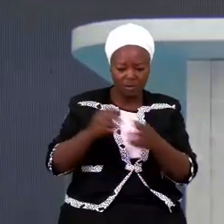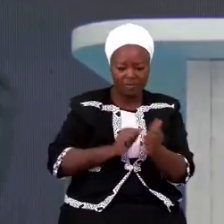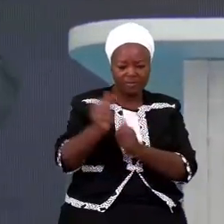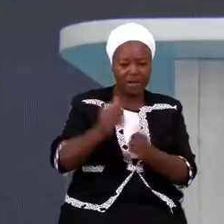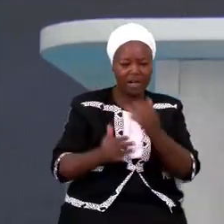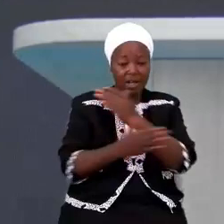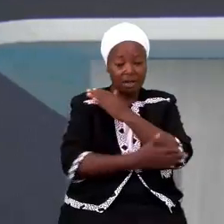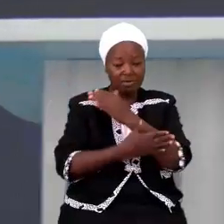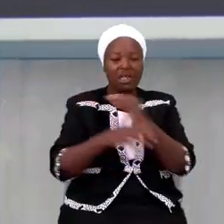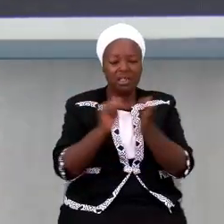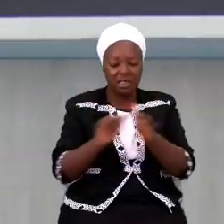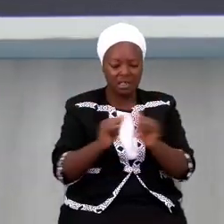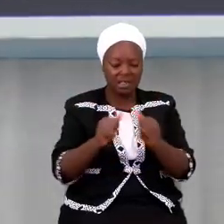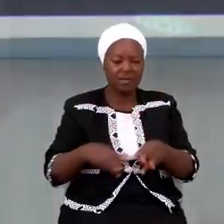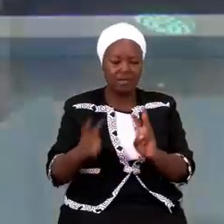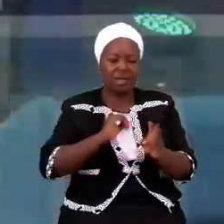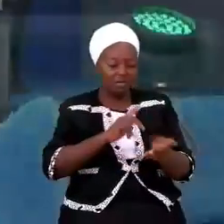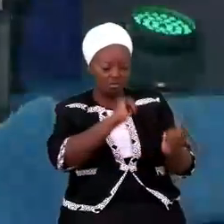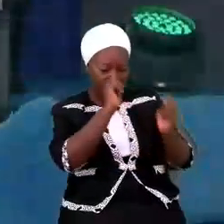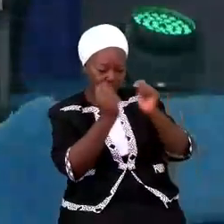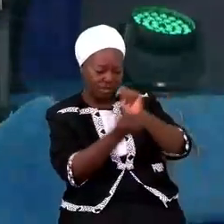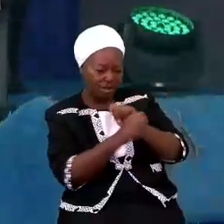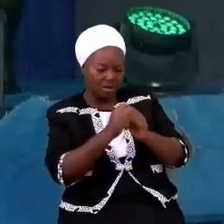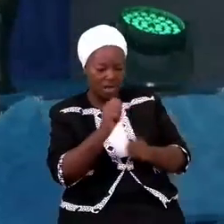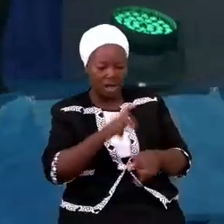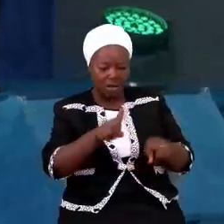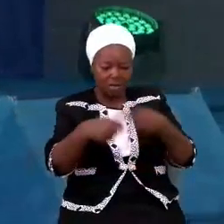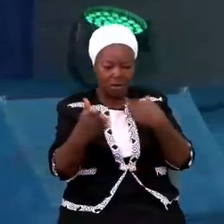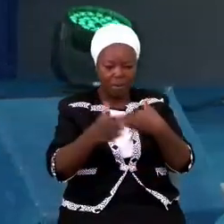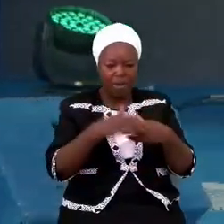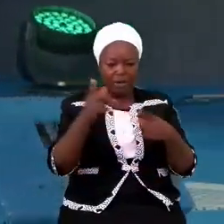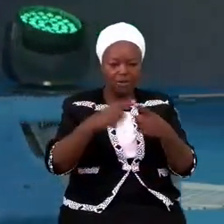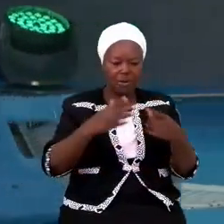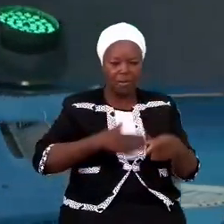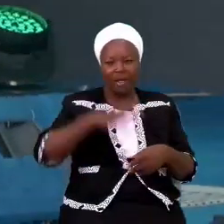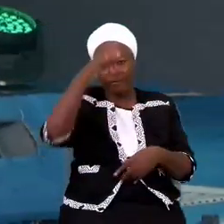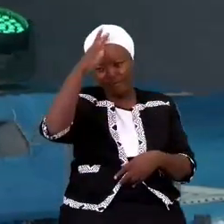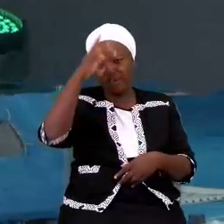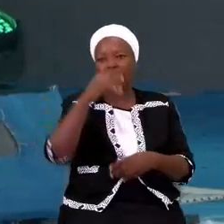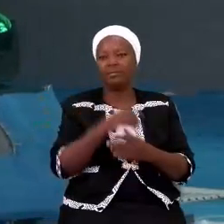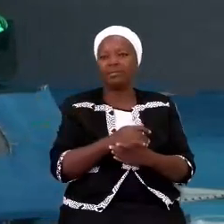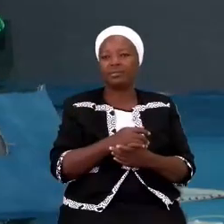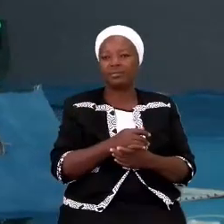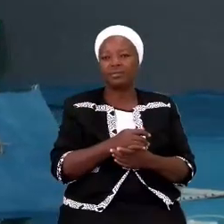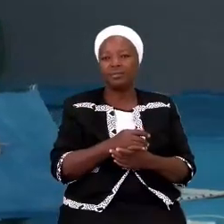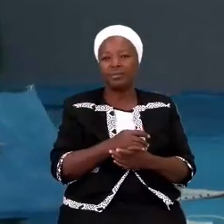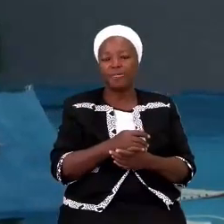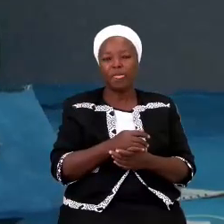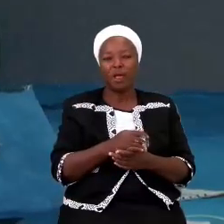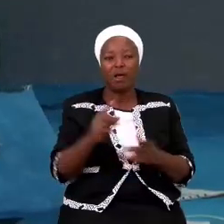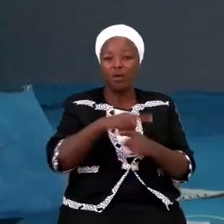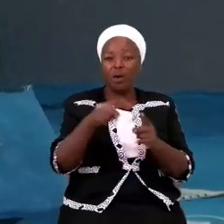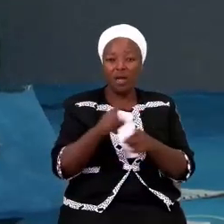Father. When a backslider has backslidden, and he wants to come back to the Lord, what's the